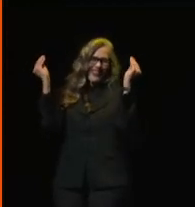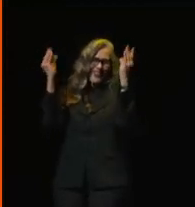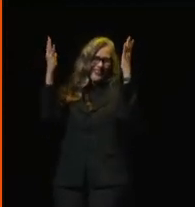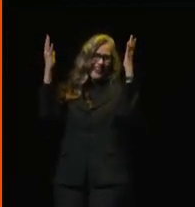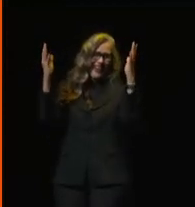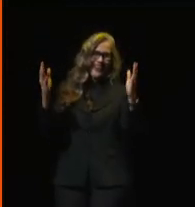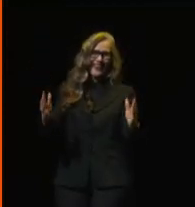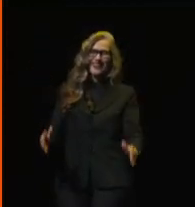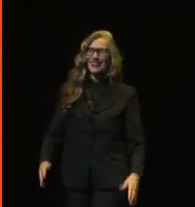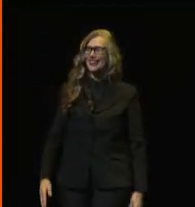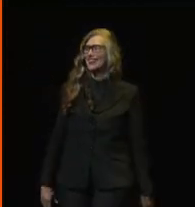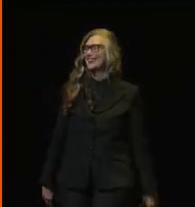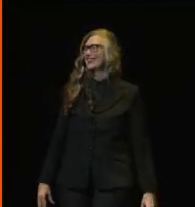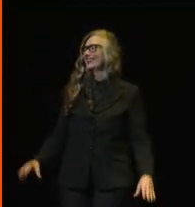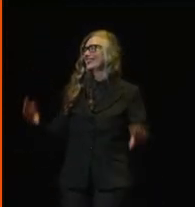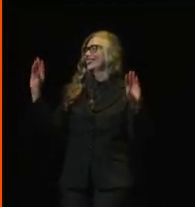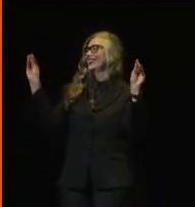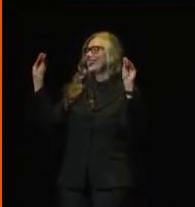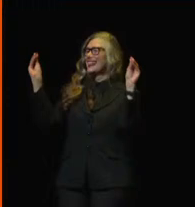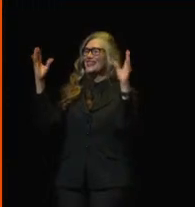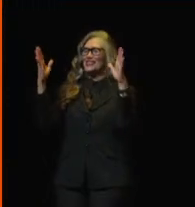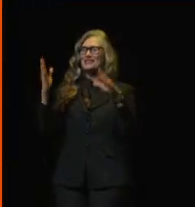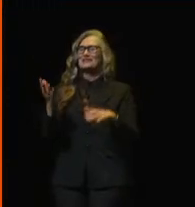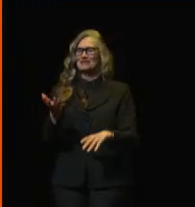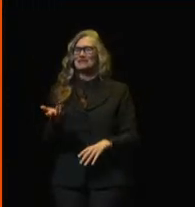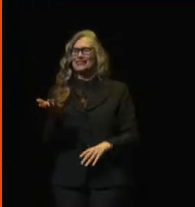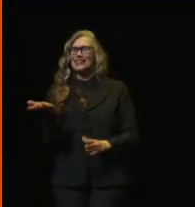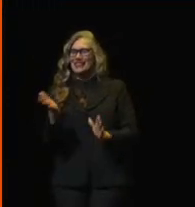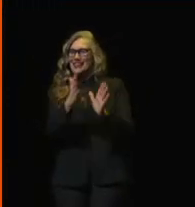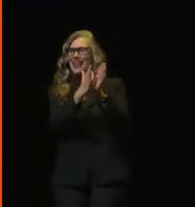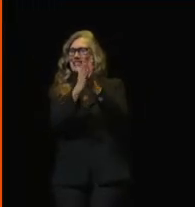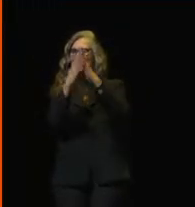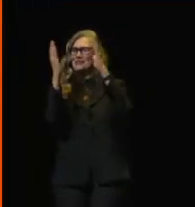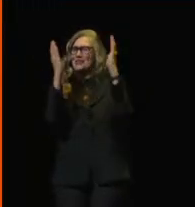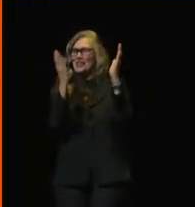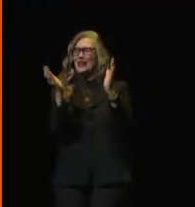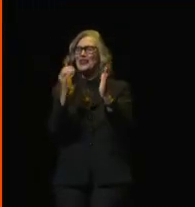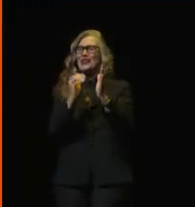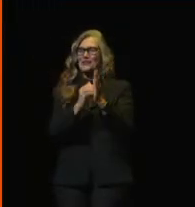Let's hear it one more time for the Resistance Revival Chorus.